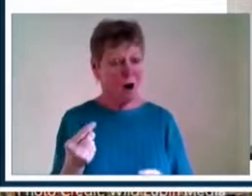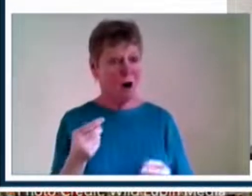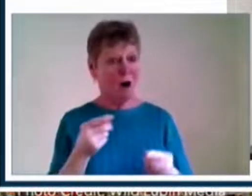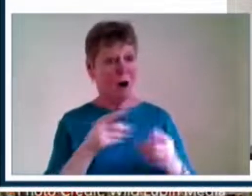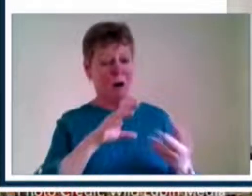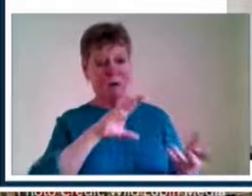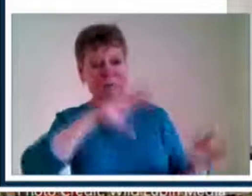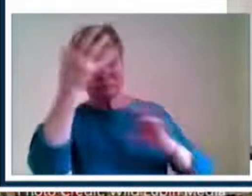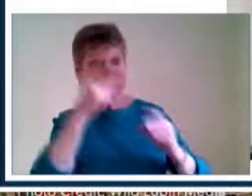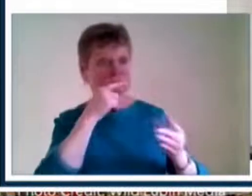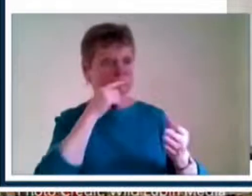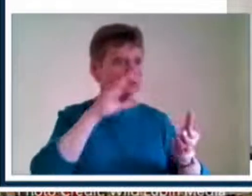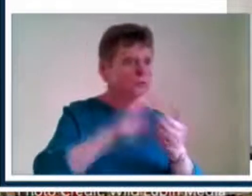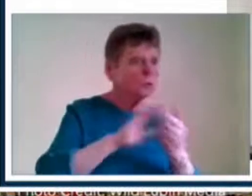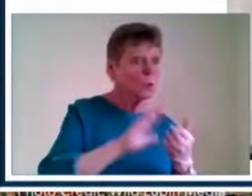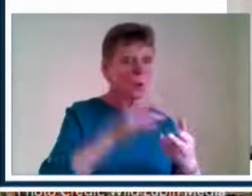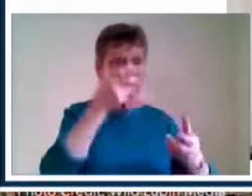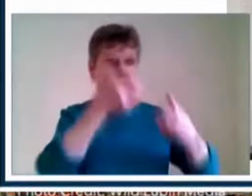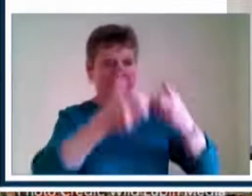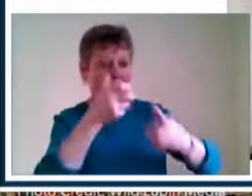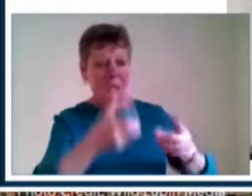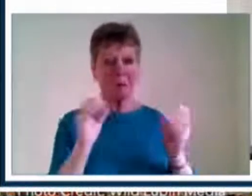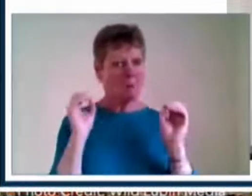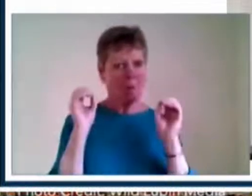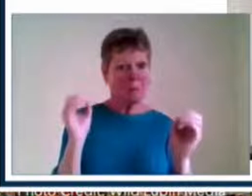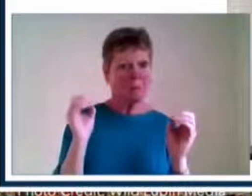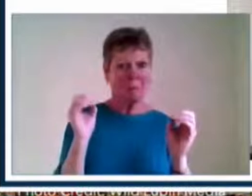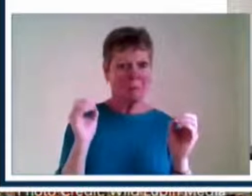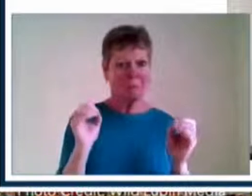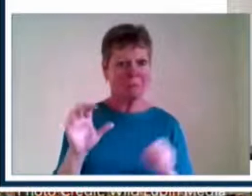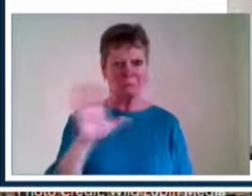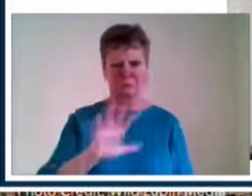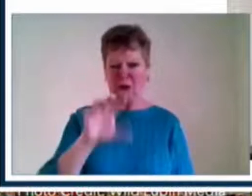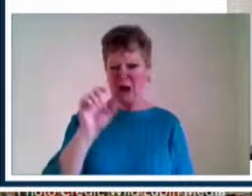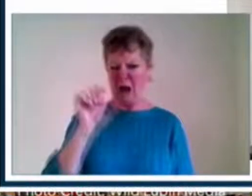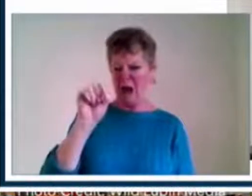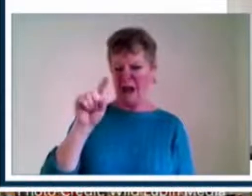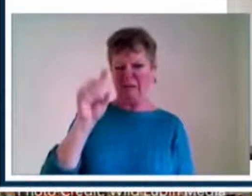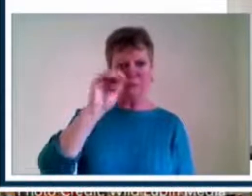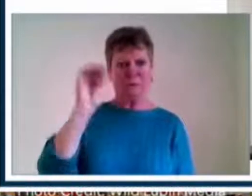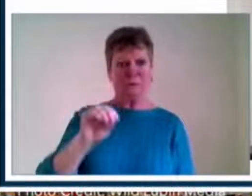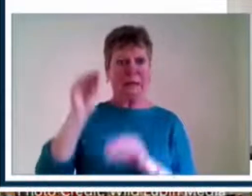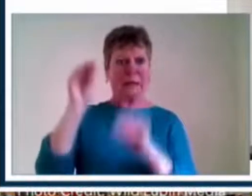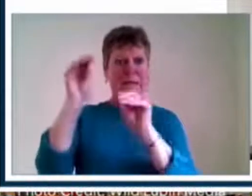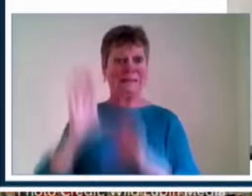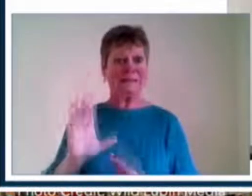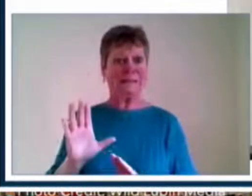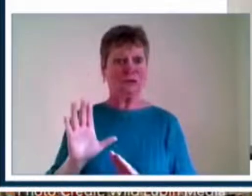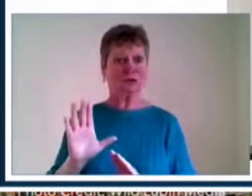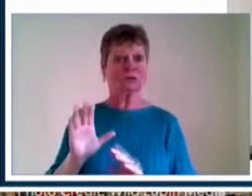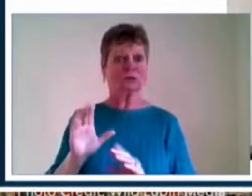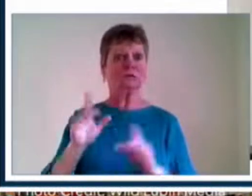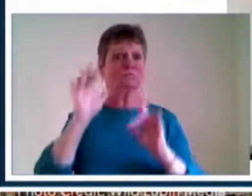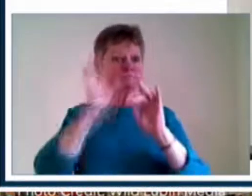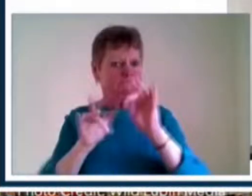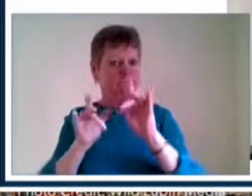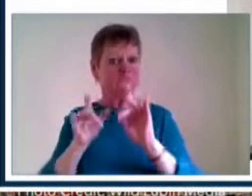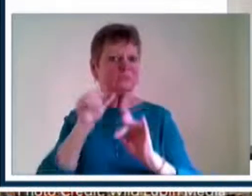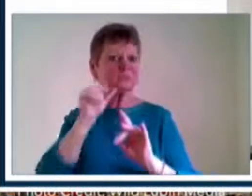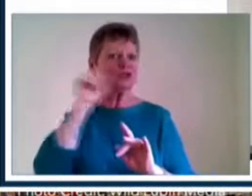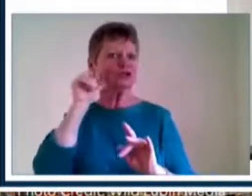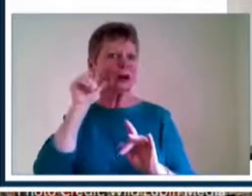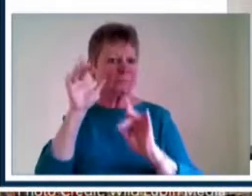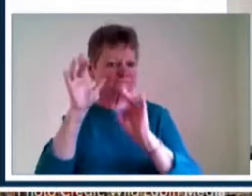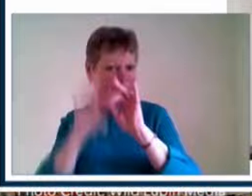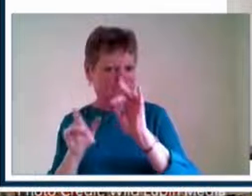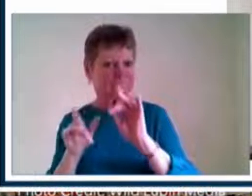in our schools. Approximately 11% of teachers were absent, teachers and staff were absent yesterday. That